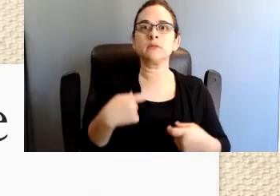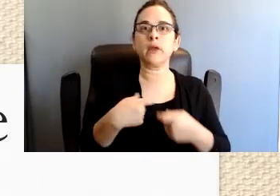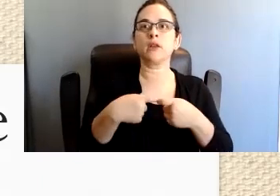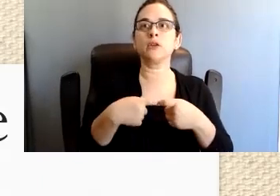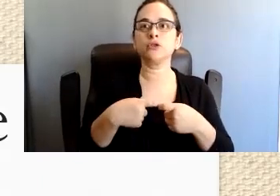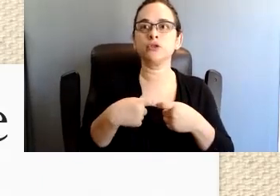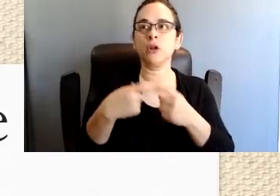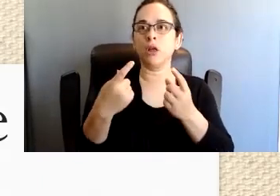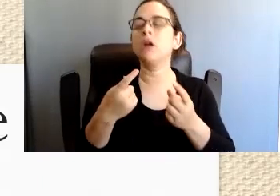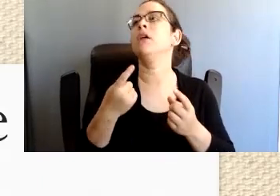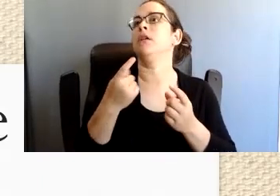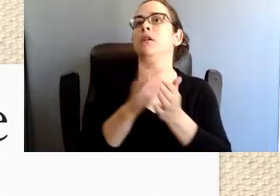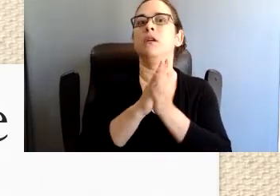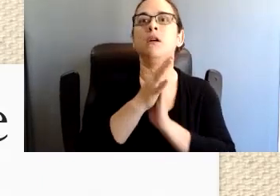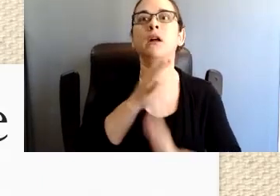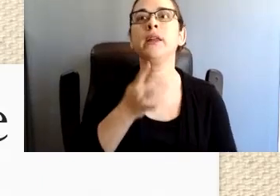country people.